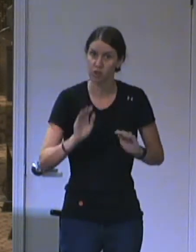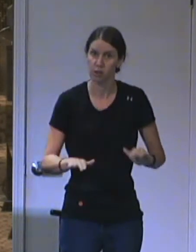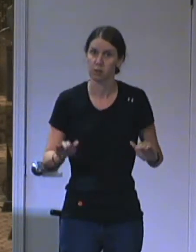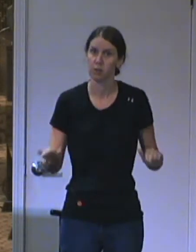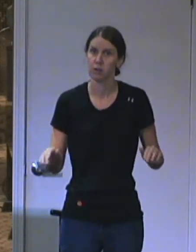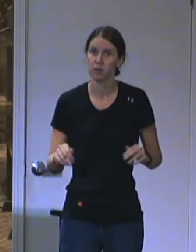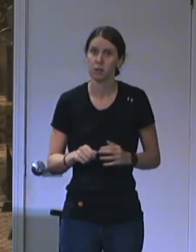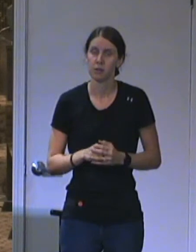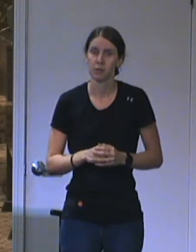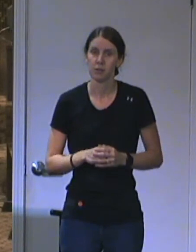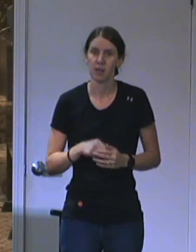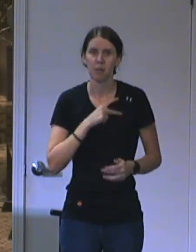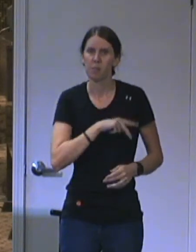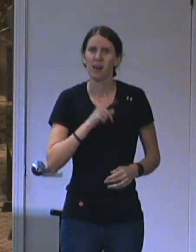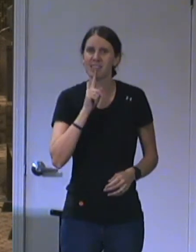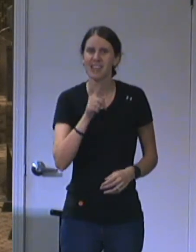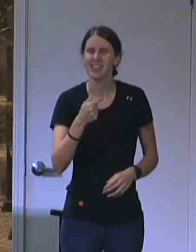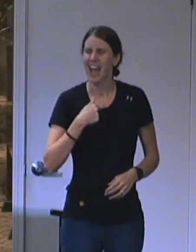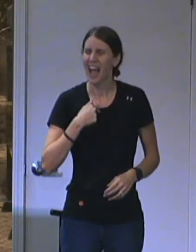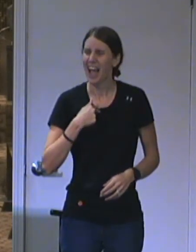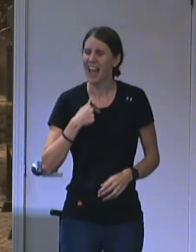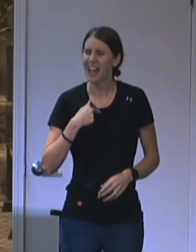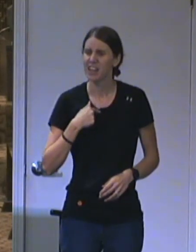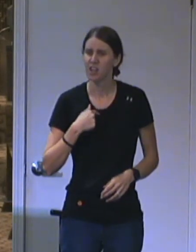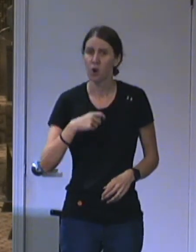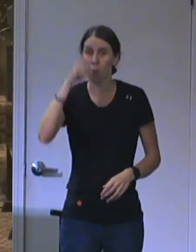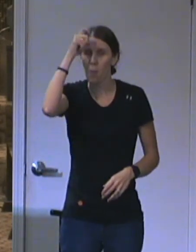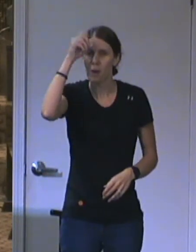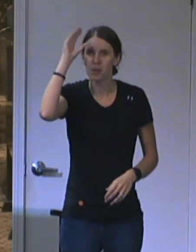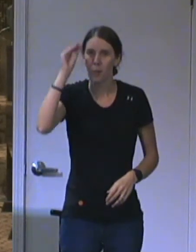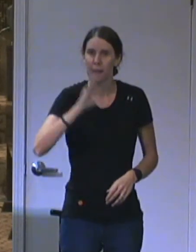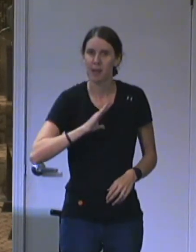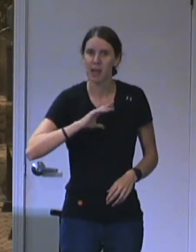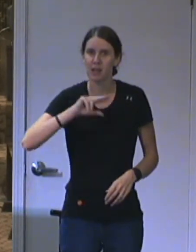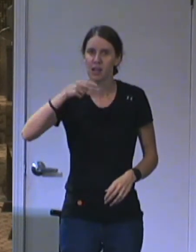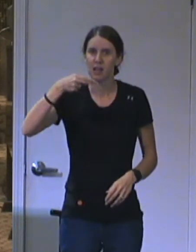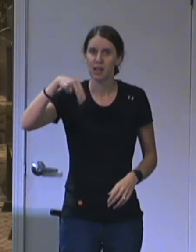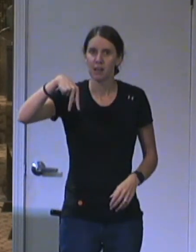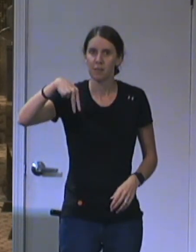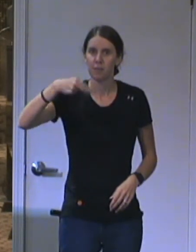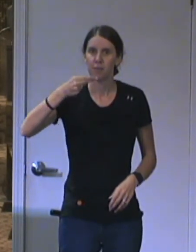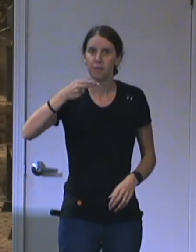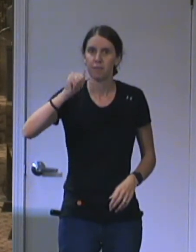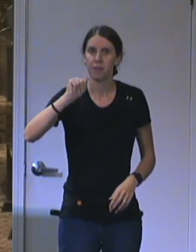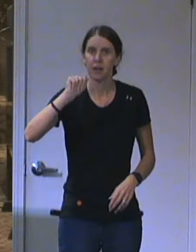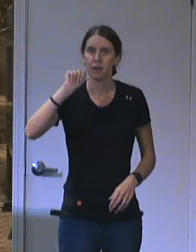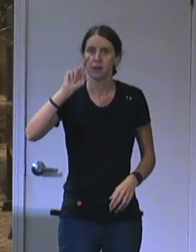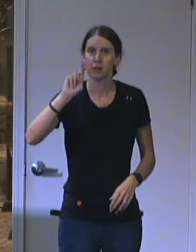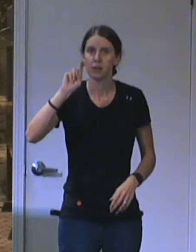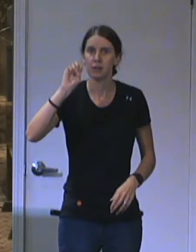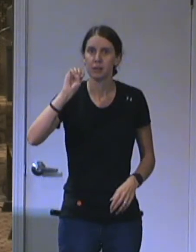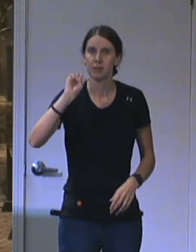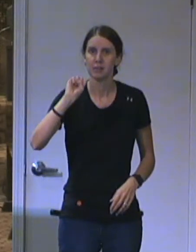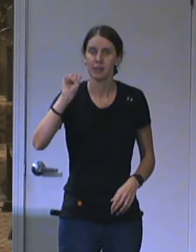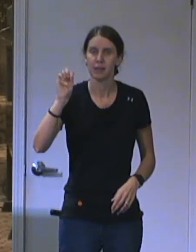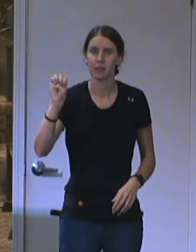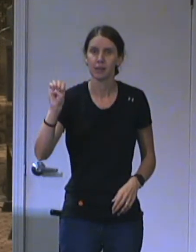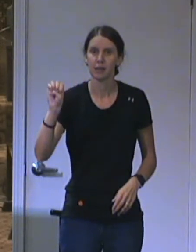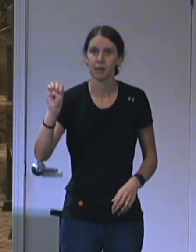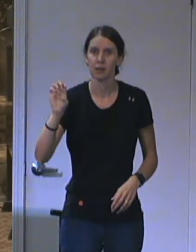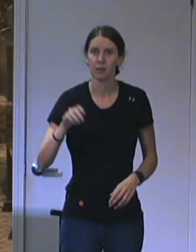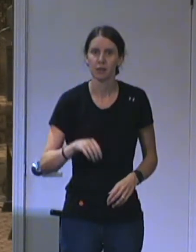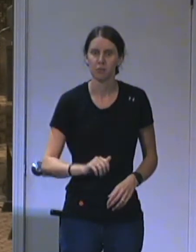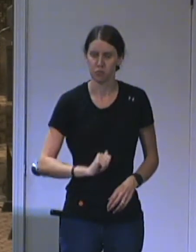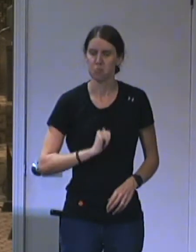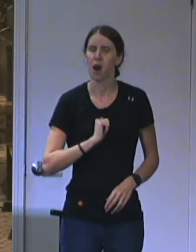He says, I was a Pharisee. Pharisee was a very strict Orthodox sect. And so he was